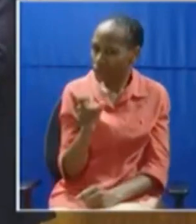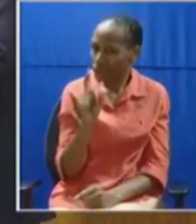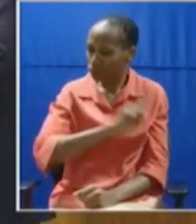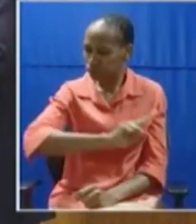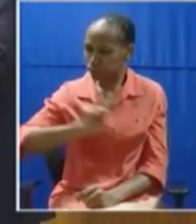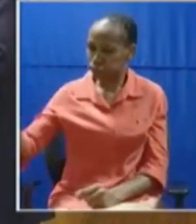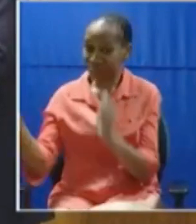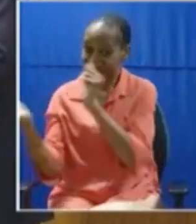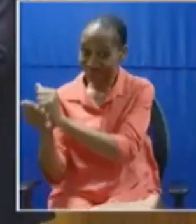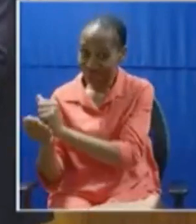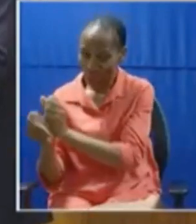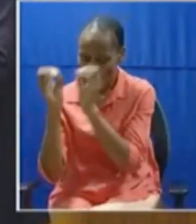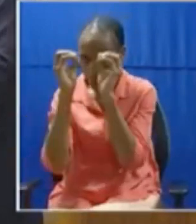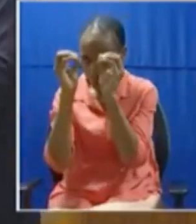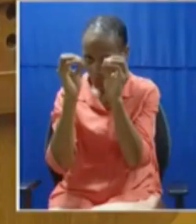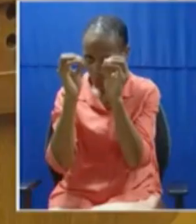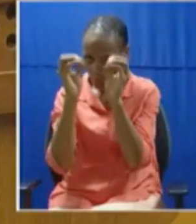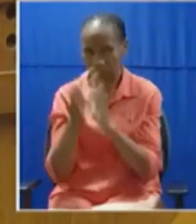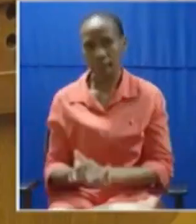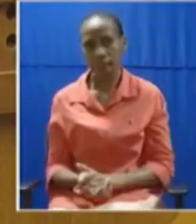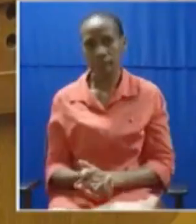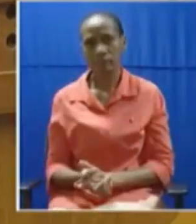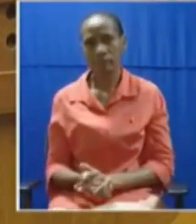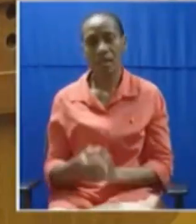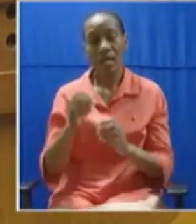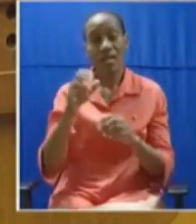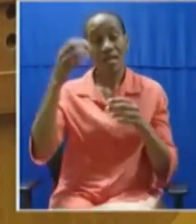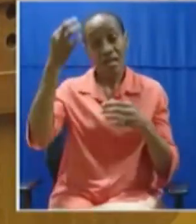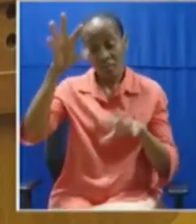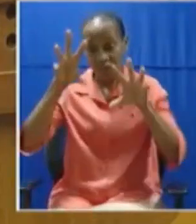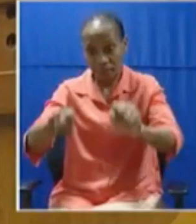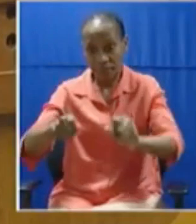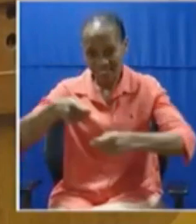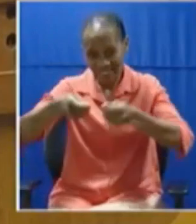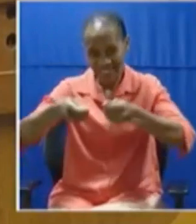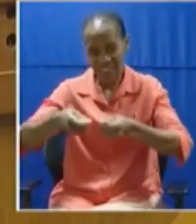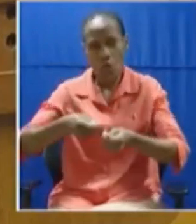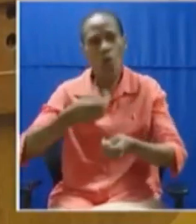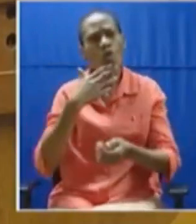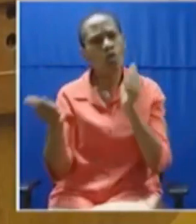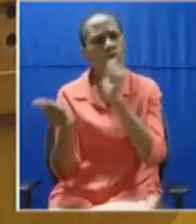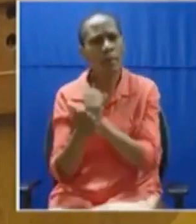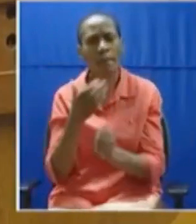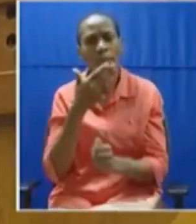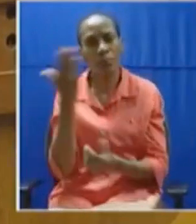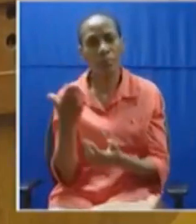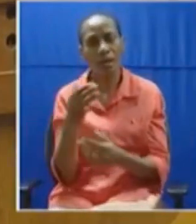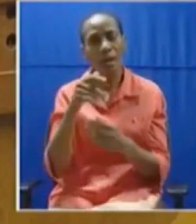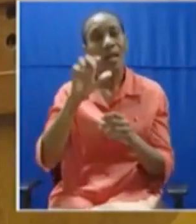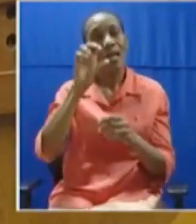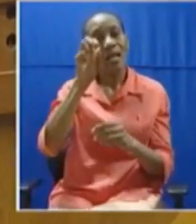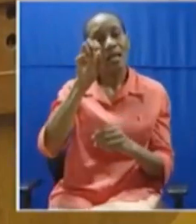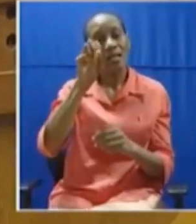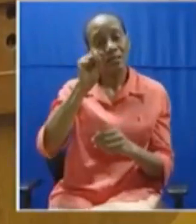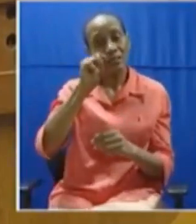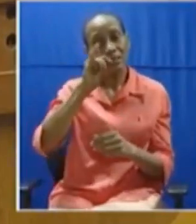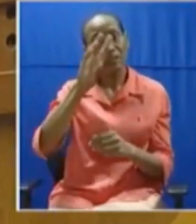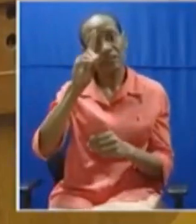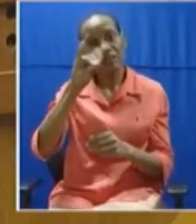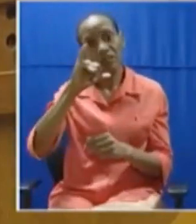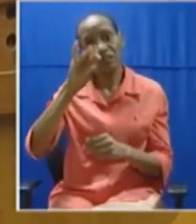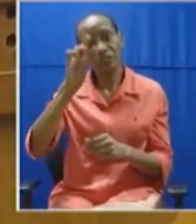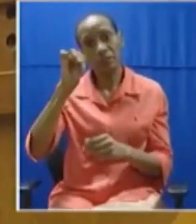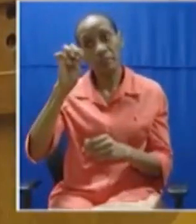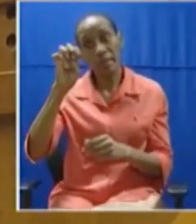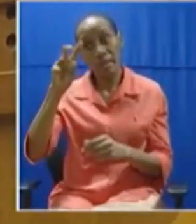jail. No jail time for state capture, no jail time for Life Esidimeni, no jail time for